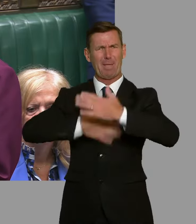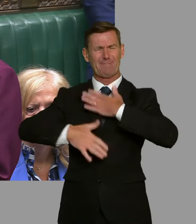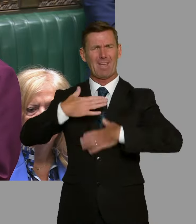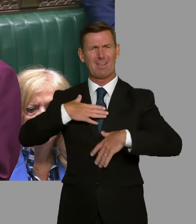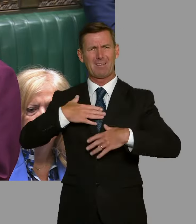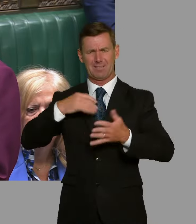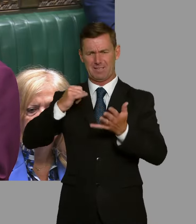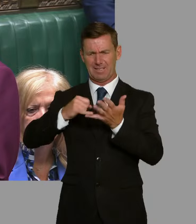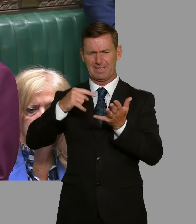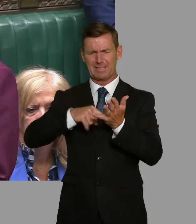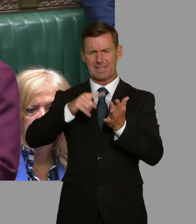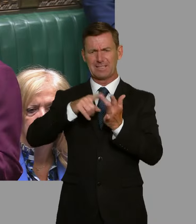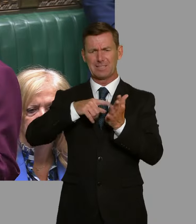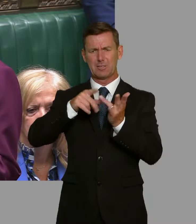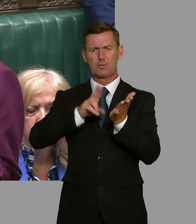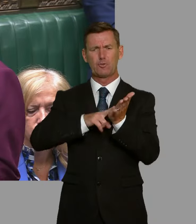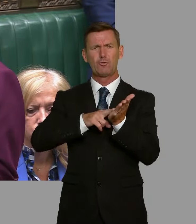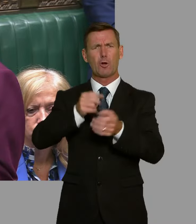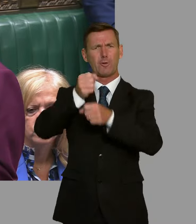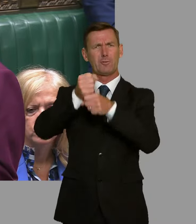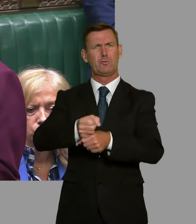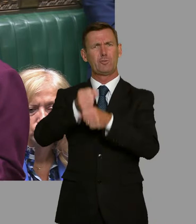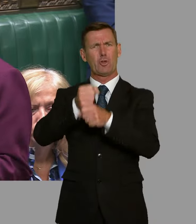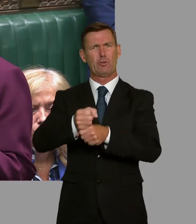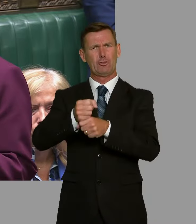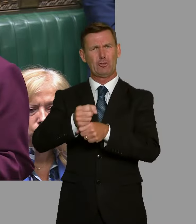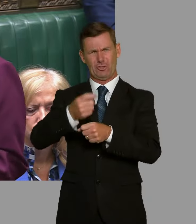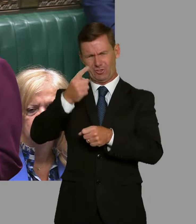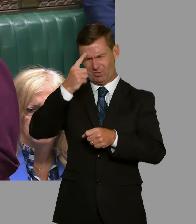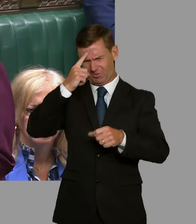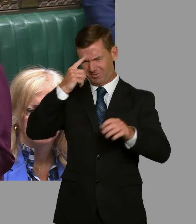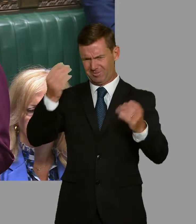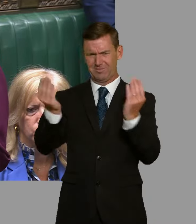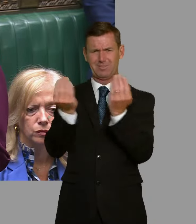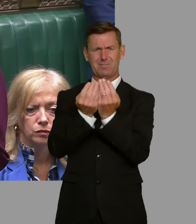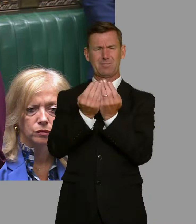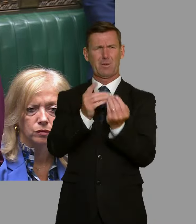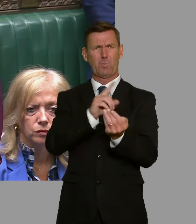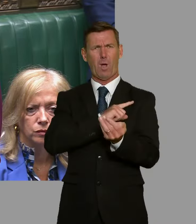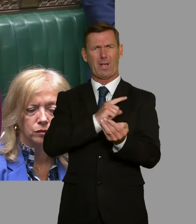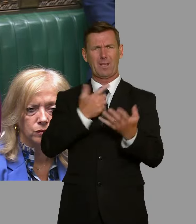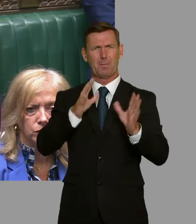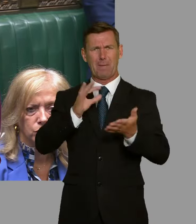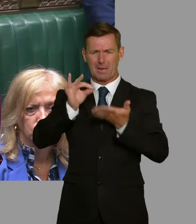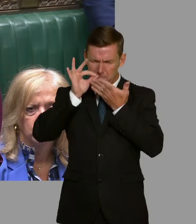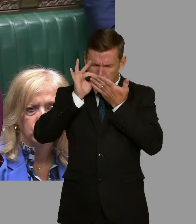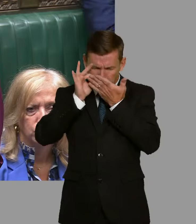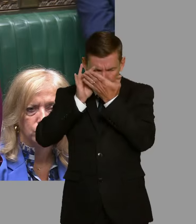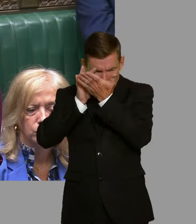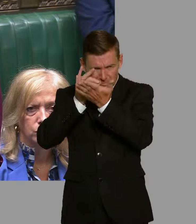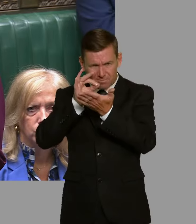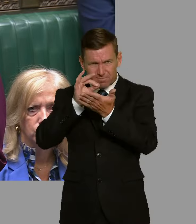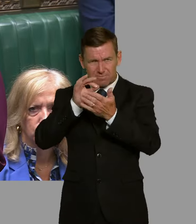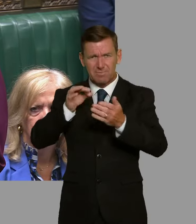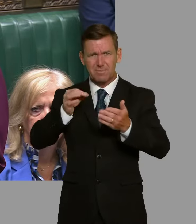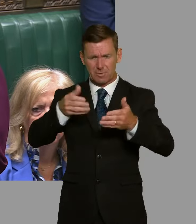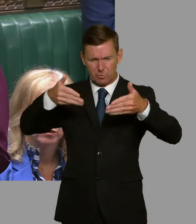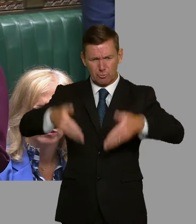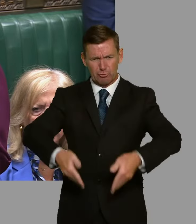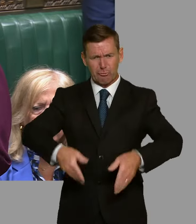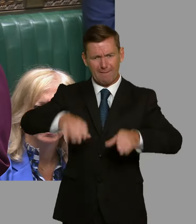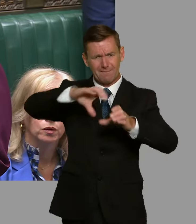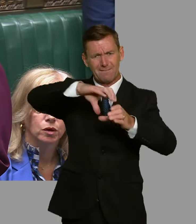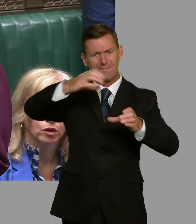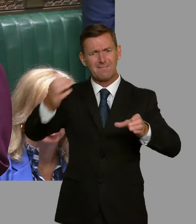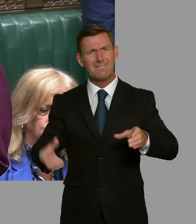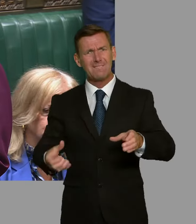for drug transactions. Constituents Peter and Melanie told me that people have been targeted when collecting their pensions with demands for money,